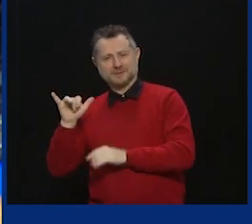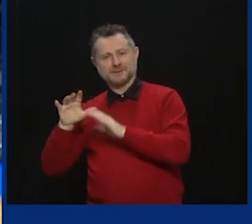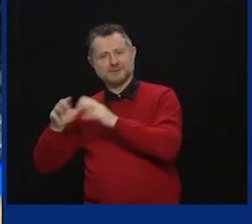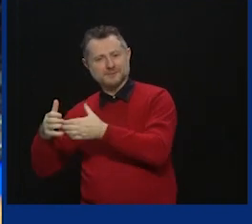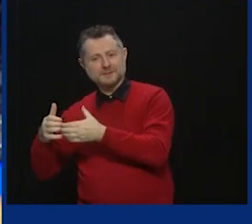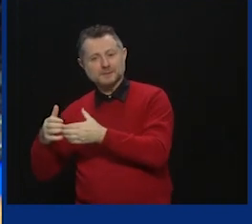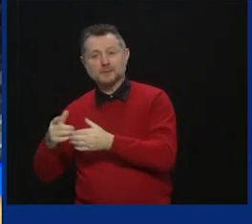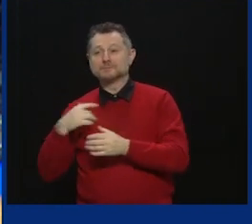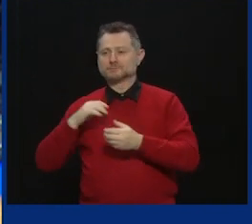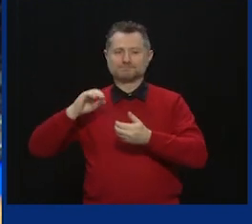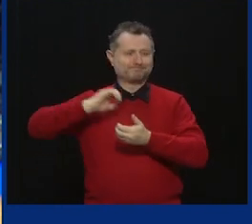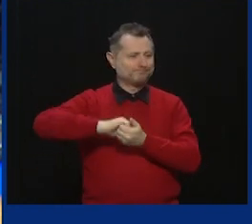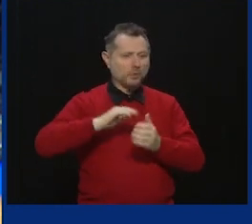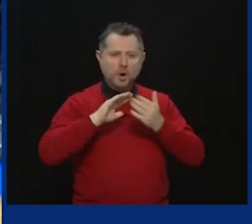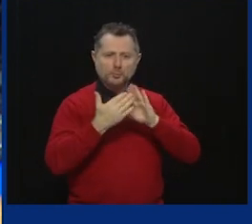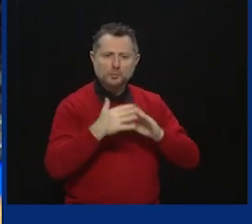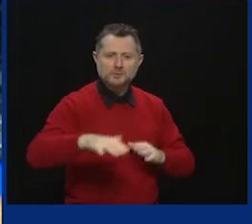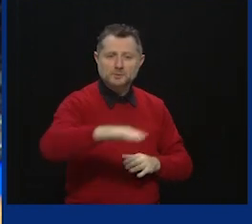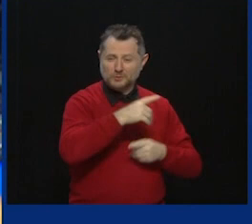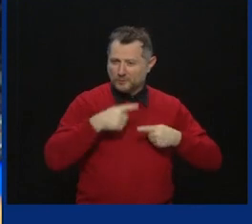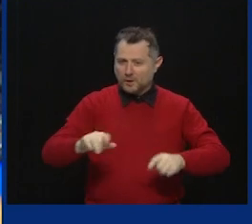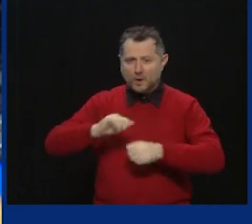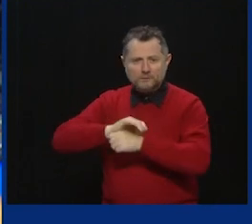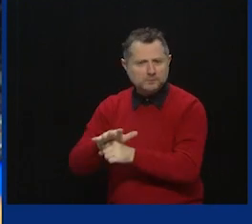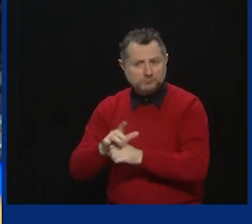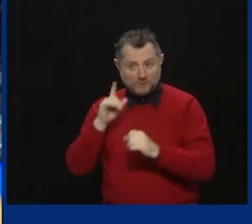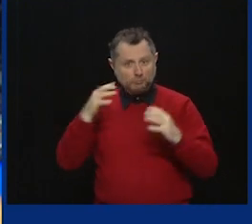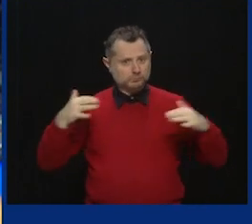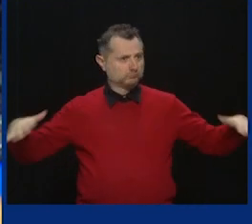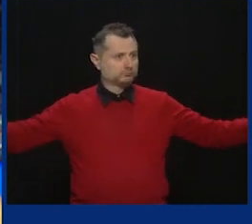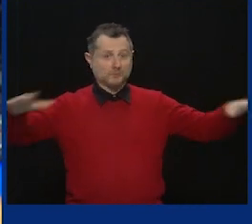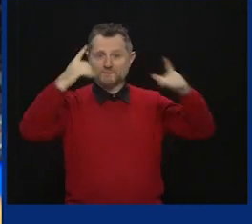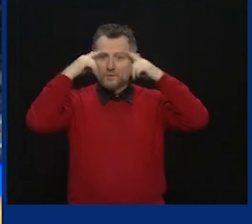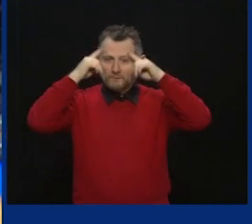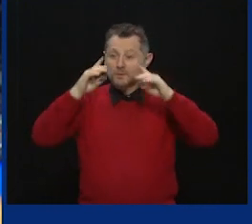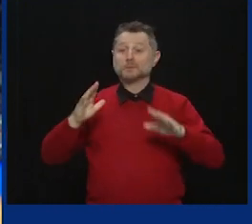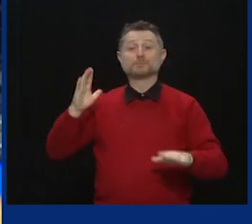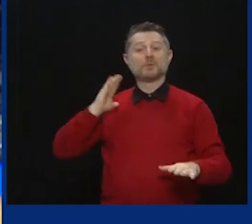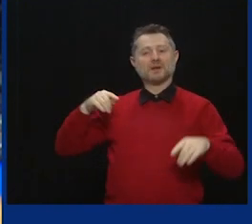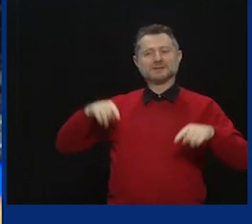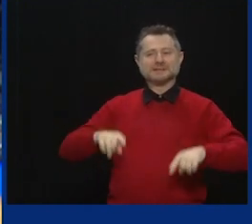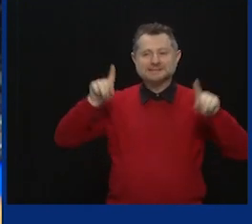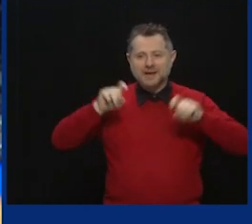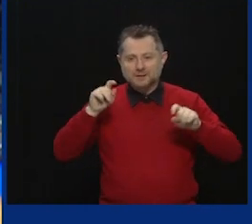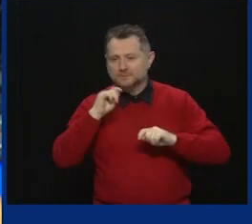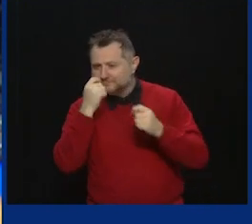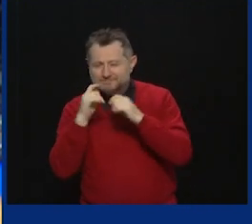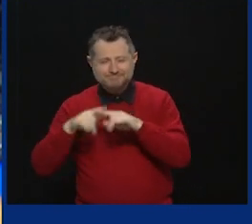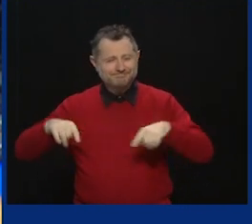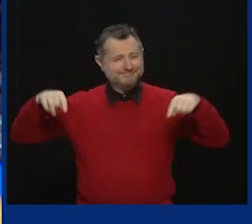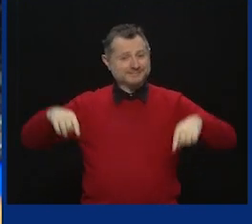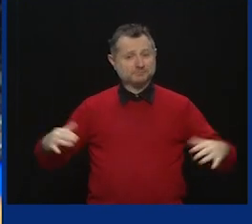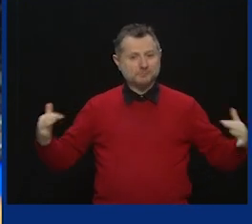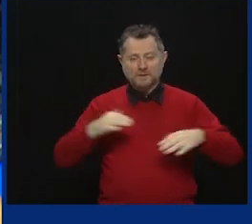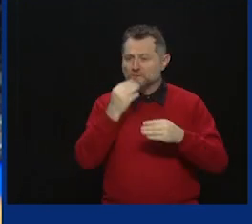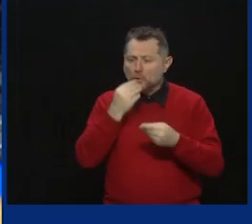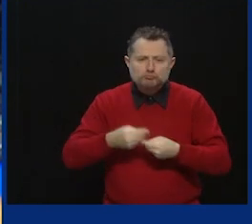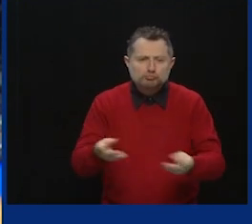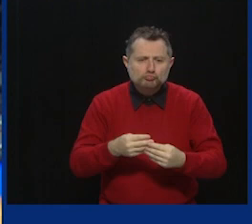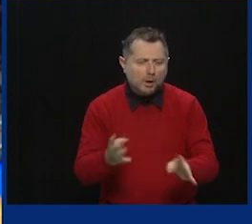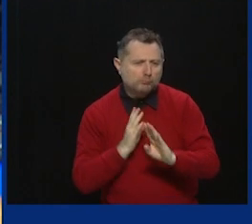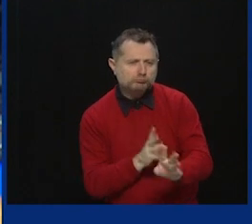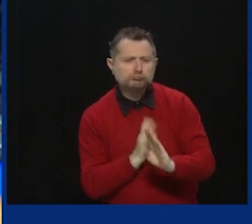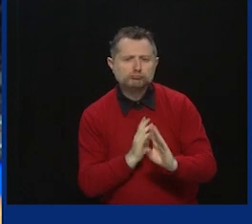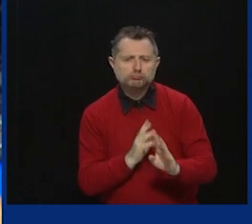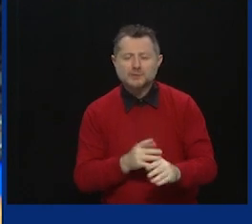was used for testing, for vaccinations, for a food bank during the worst days of the pandemic when it was just a really, really hard